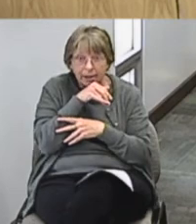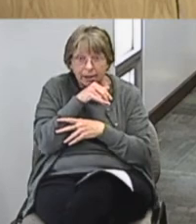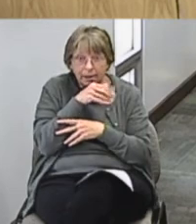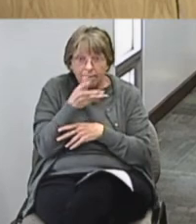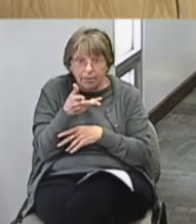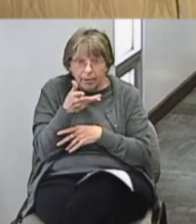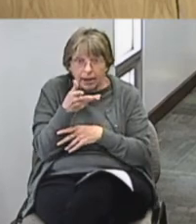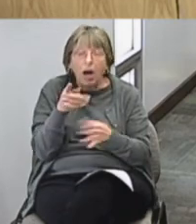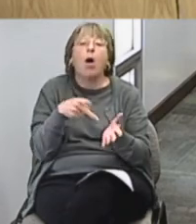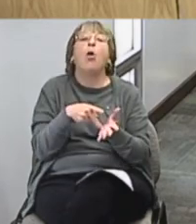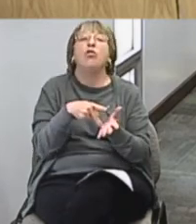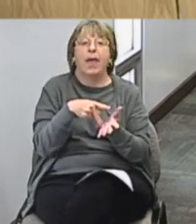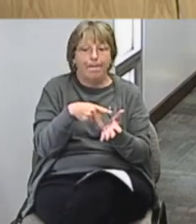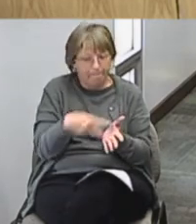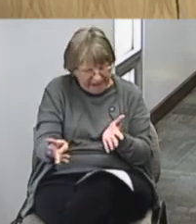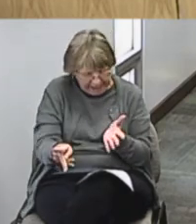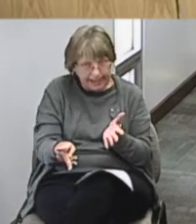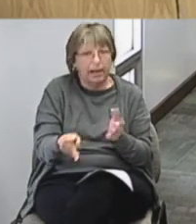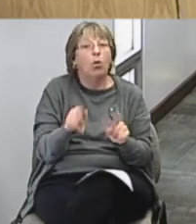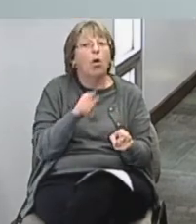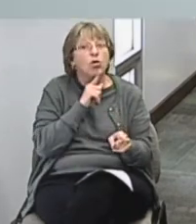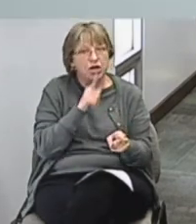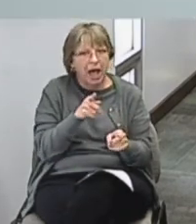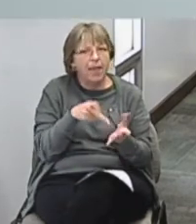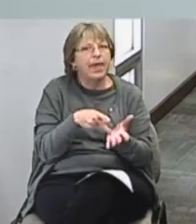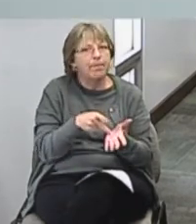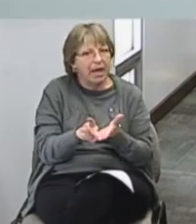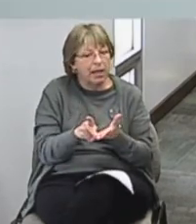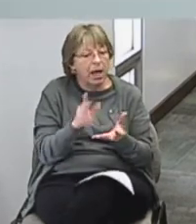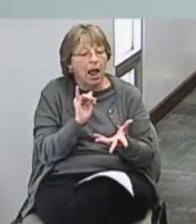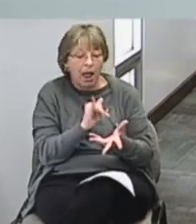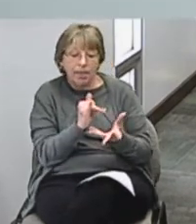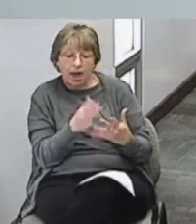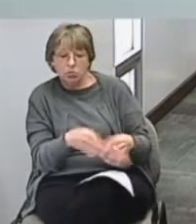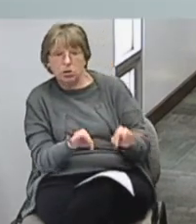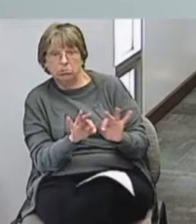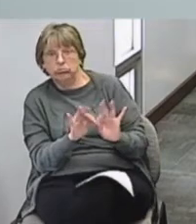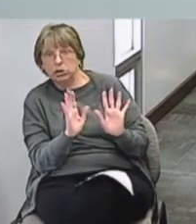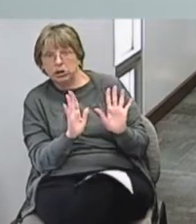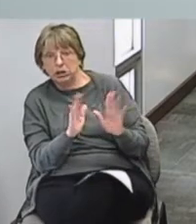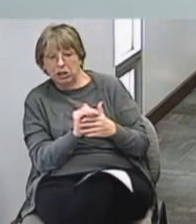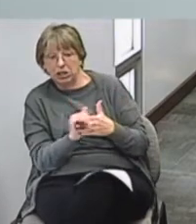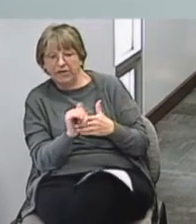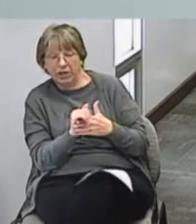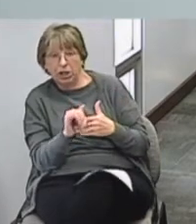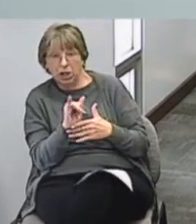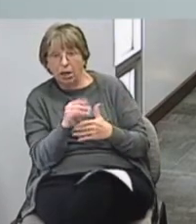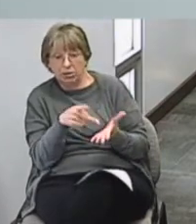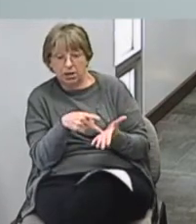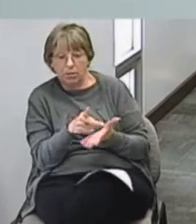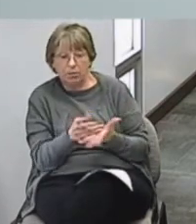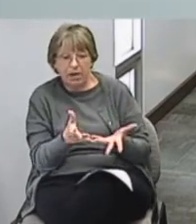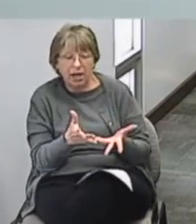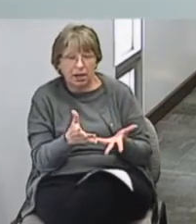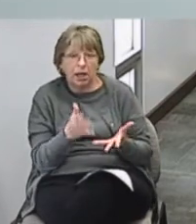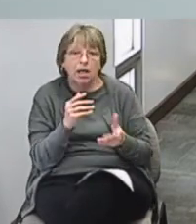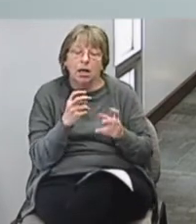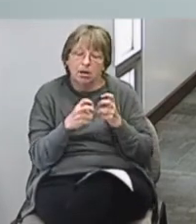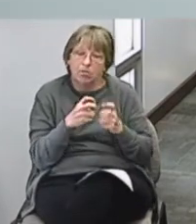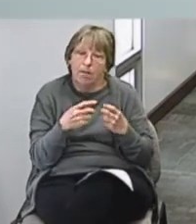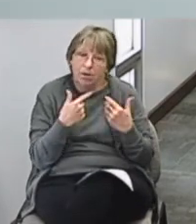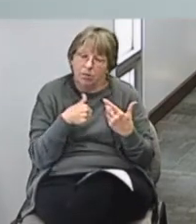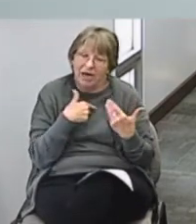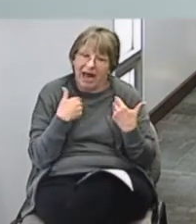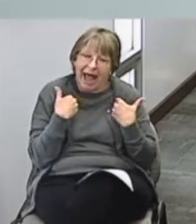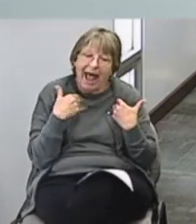paid. Okay. so And they're- it they're was out there. significant dollars at the time that they paid. Sure. Yeah. Problem is it just keeps going. Yeah, it